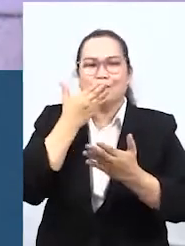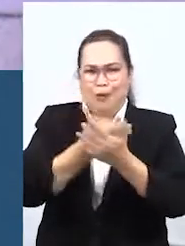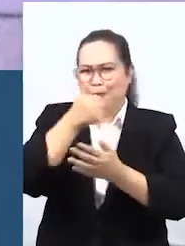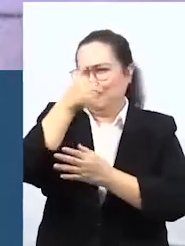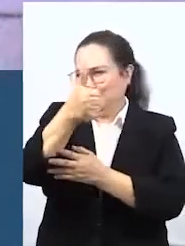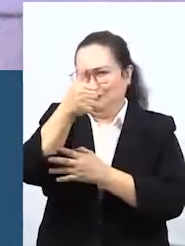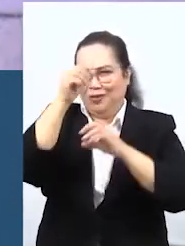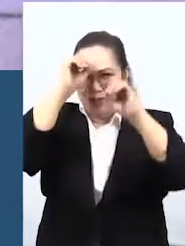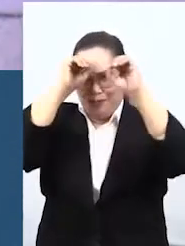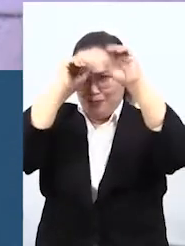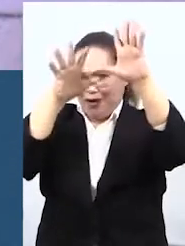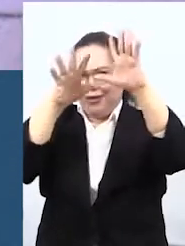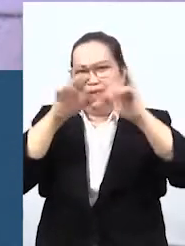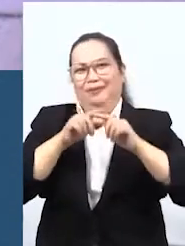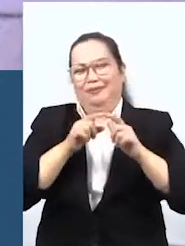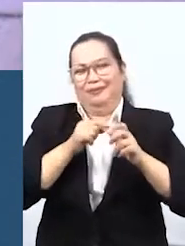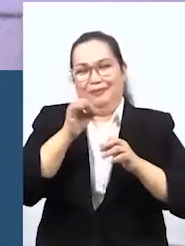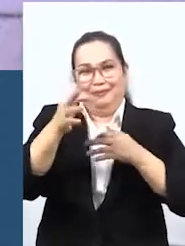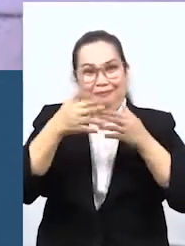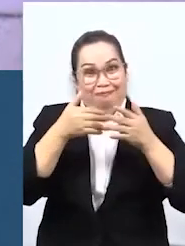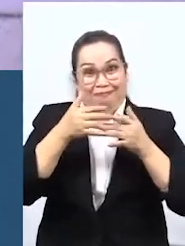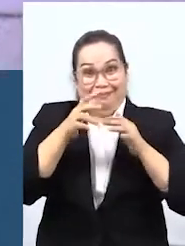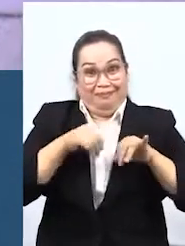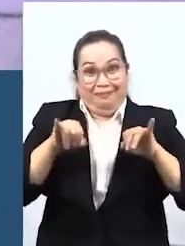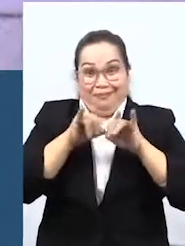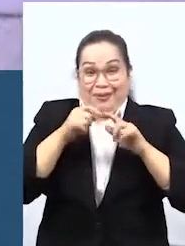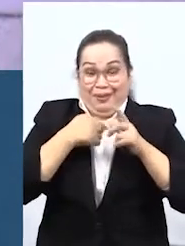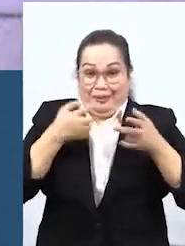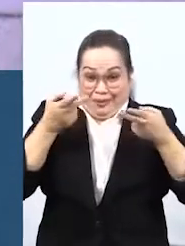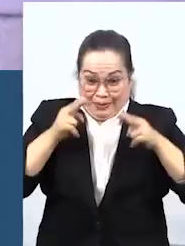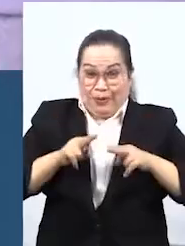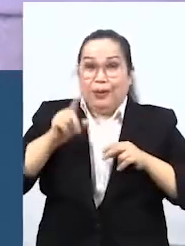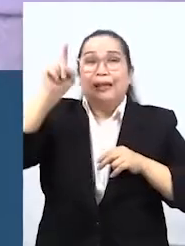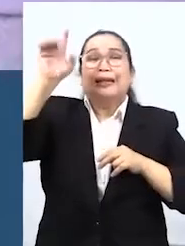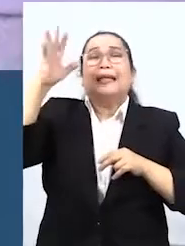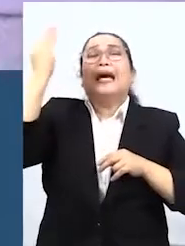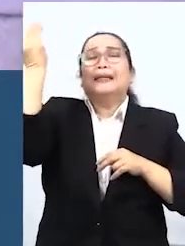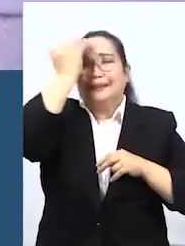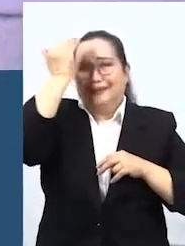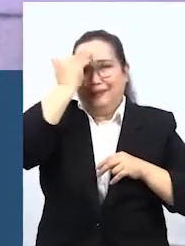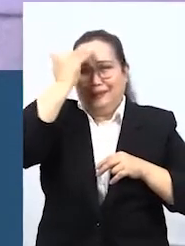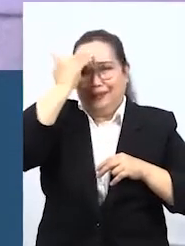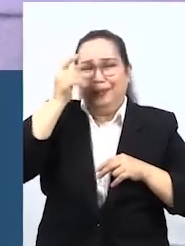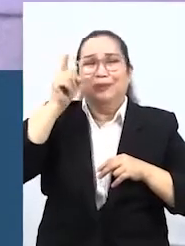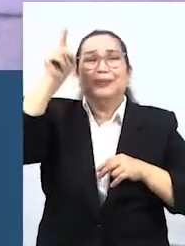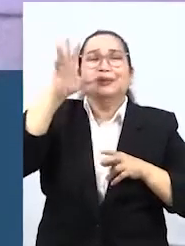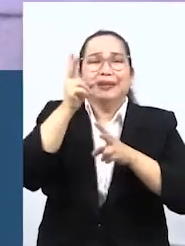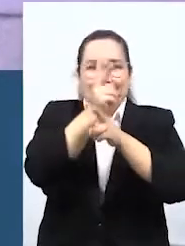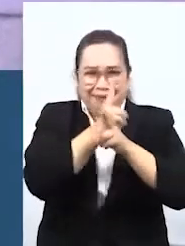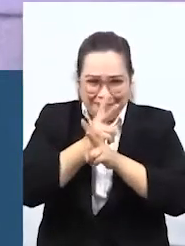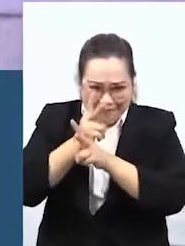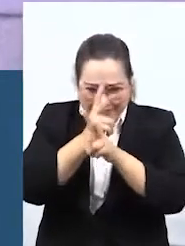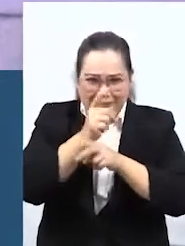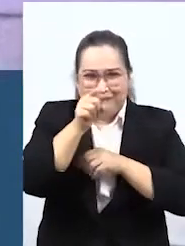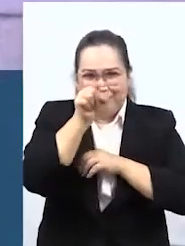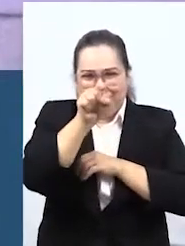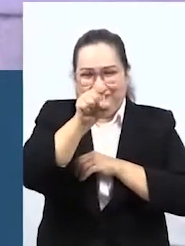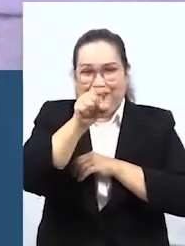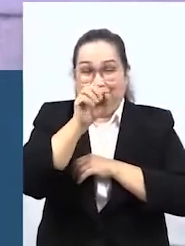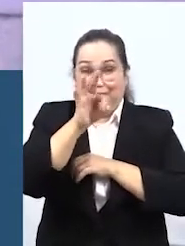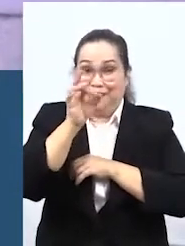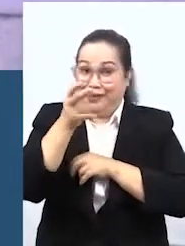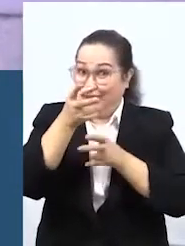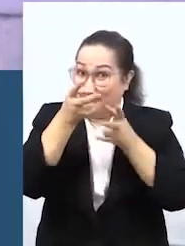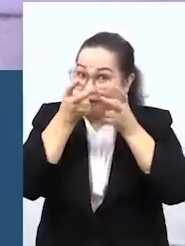don't ever have to wonder whether God cares about you or your predicament He knows and he cares you don't ever have to wonder whether God hears you